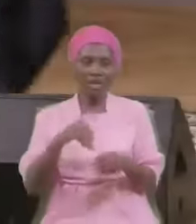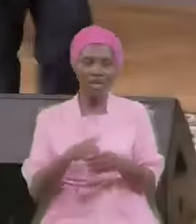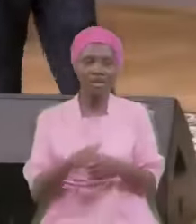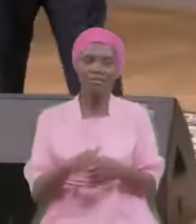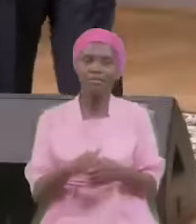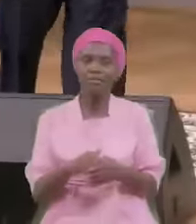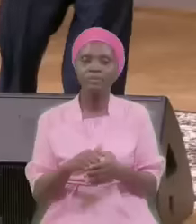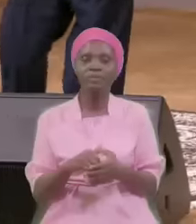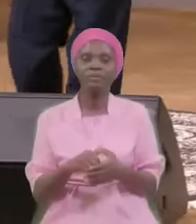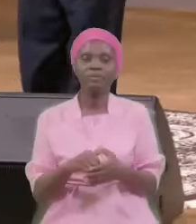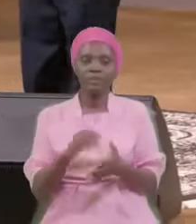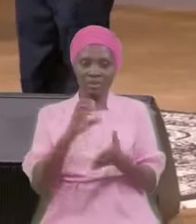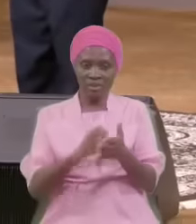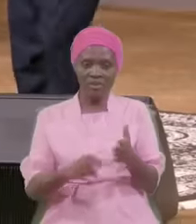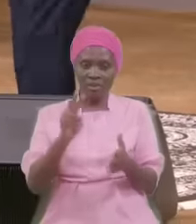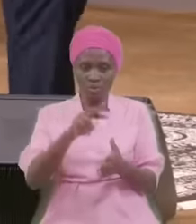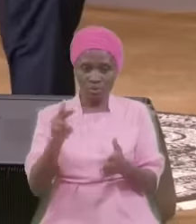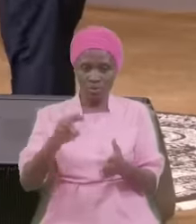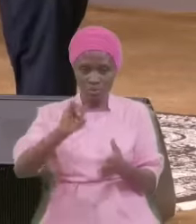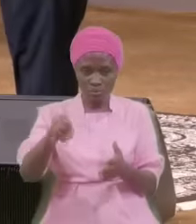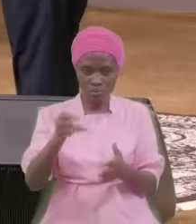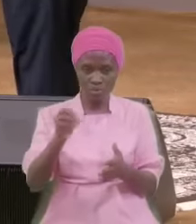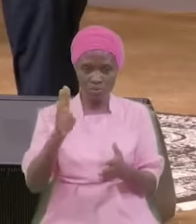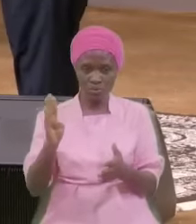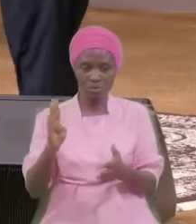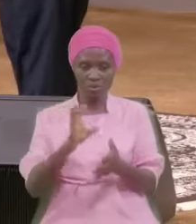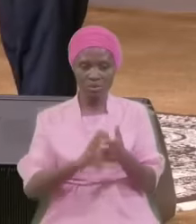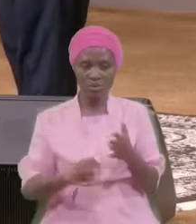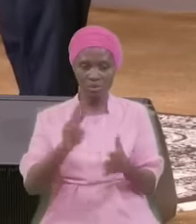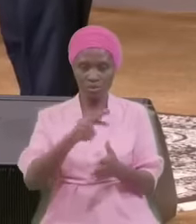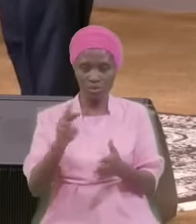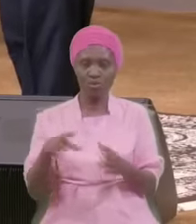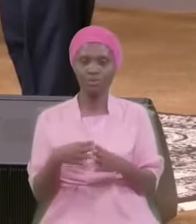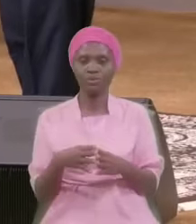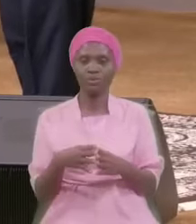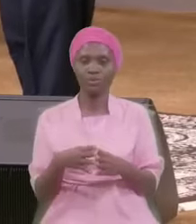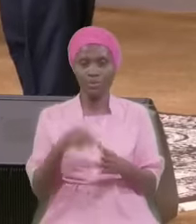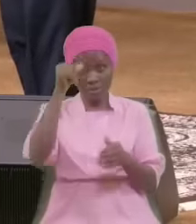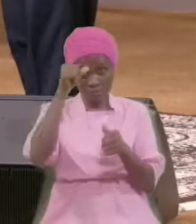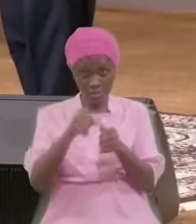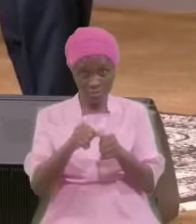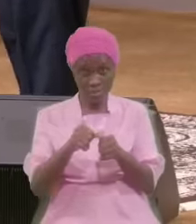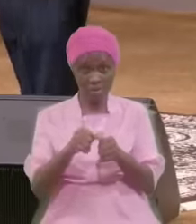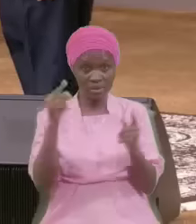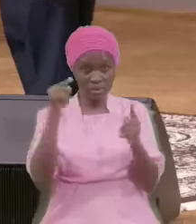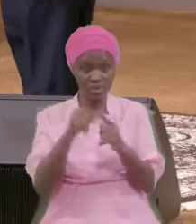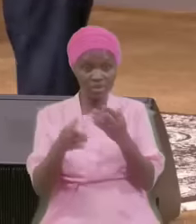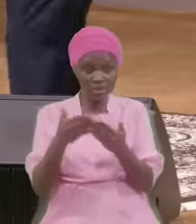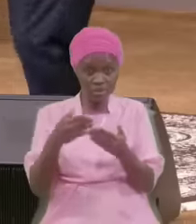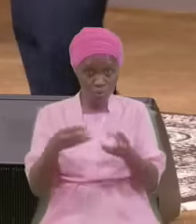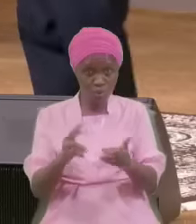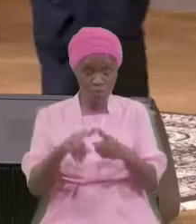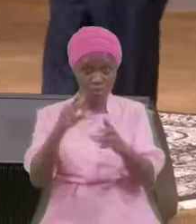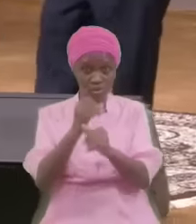about simple ways to receiving supernatural wonders. In Job